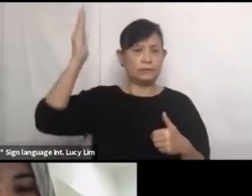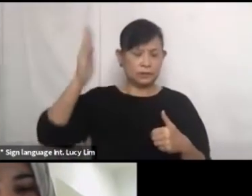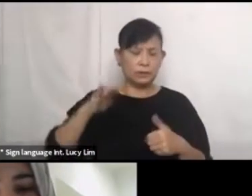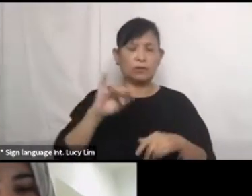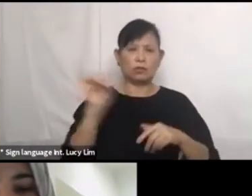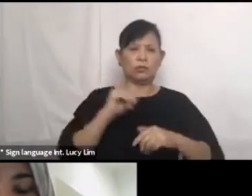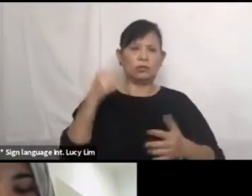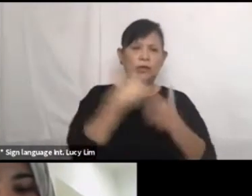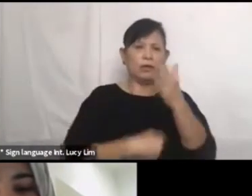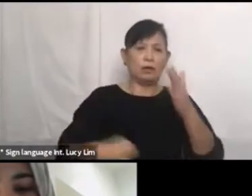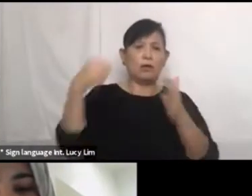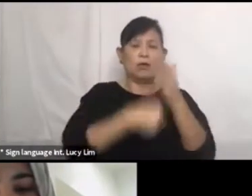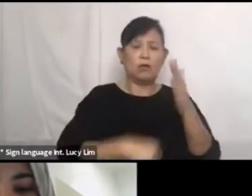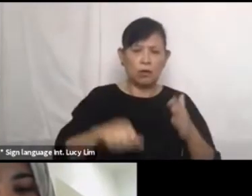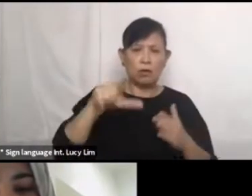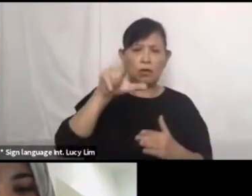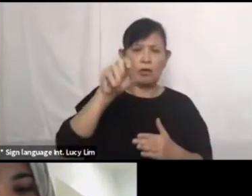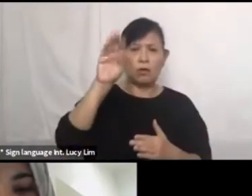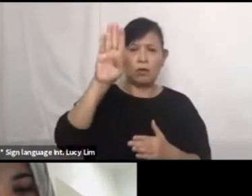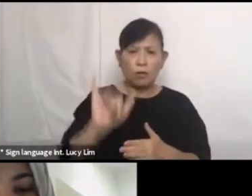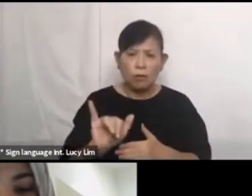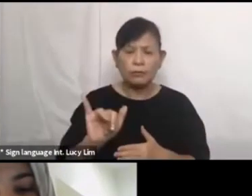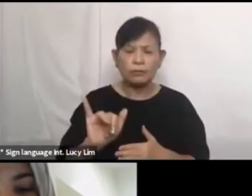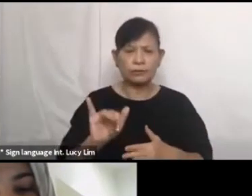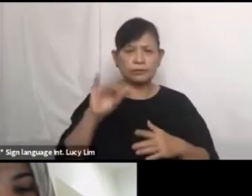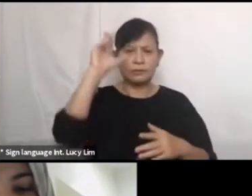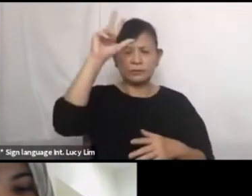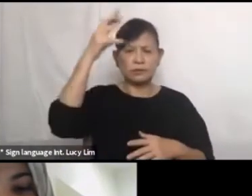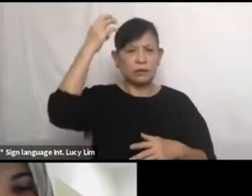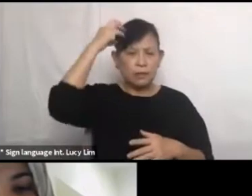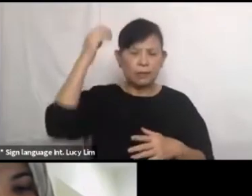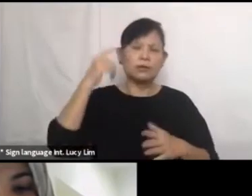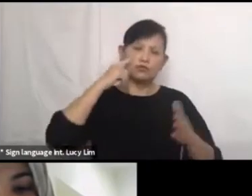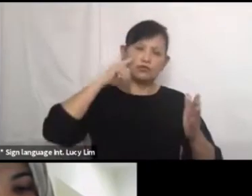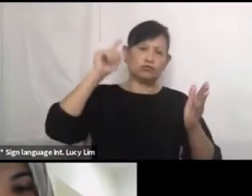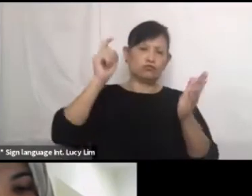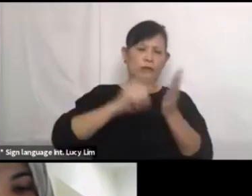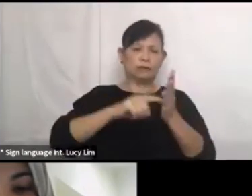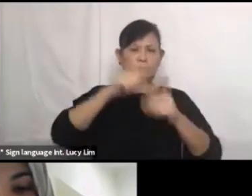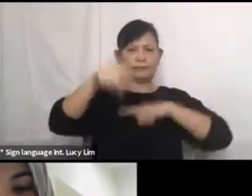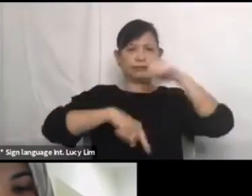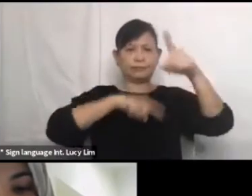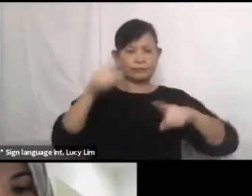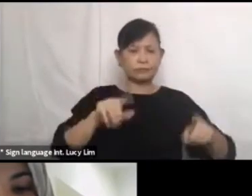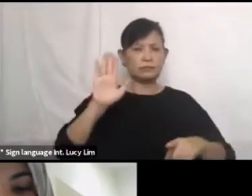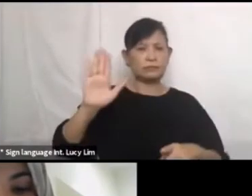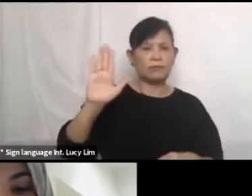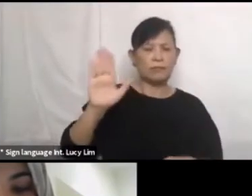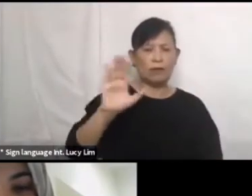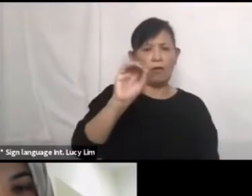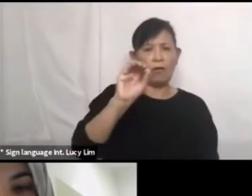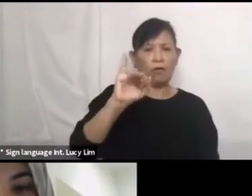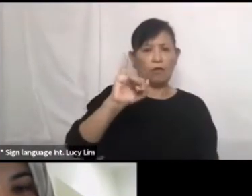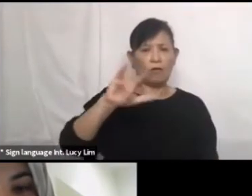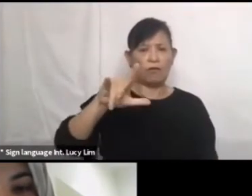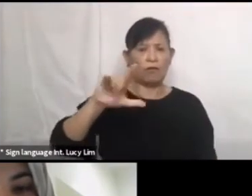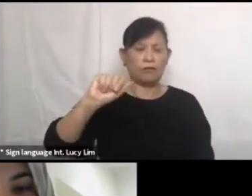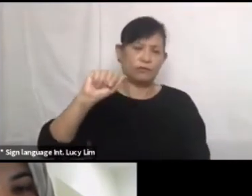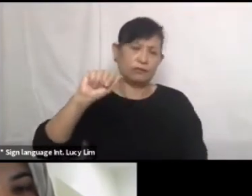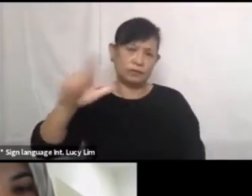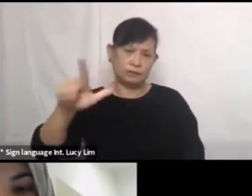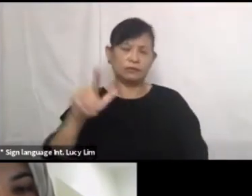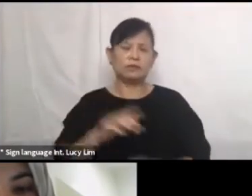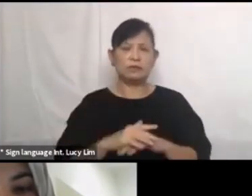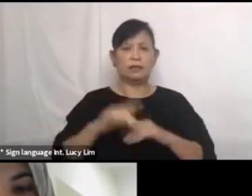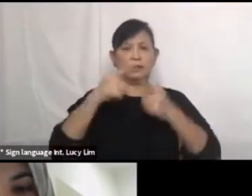the government to recognize the sign language as an official language, because people with hearing disabilities, you know, largely rely on